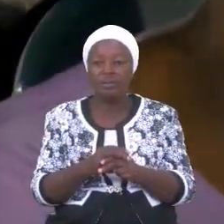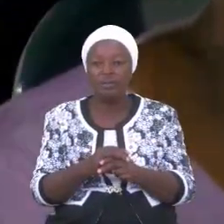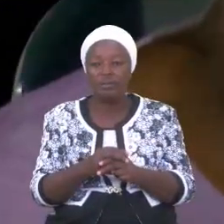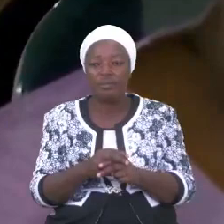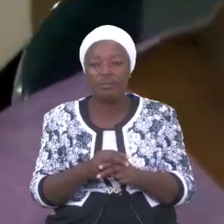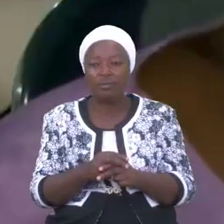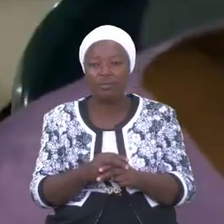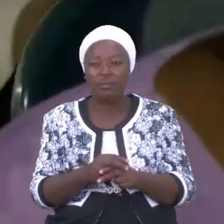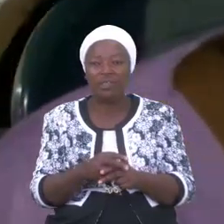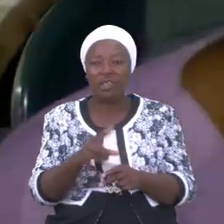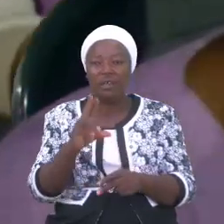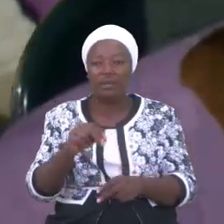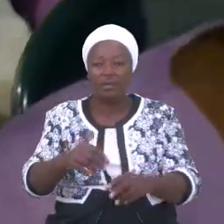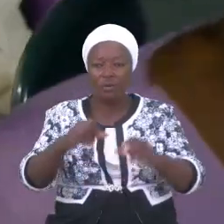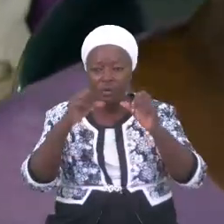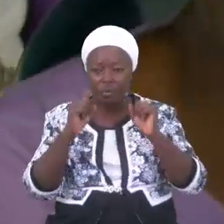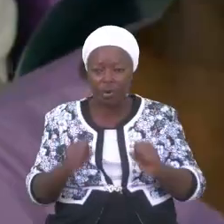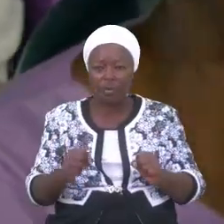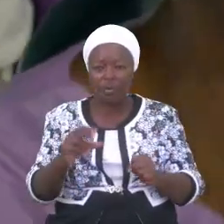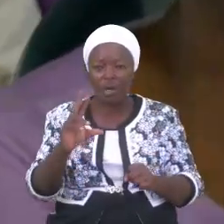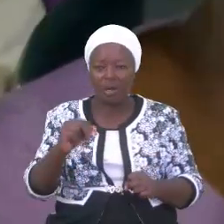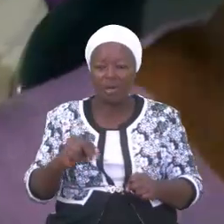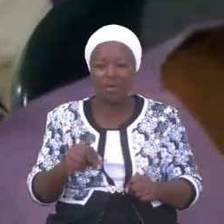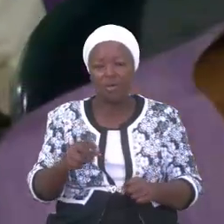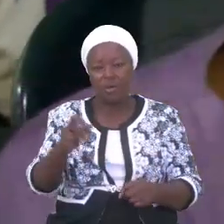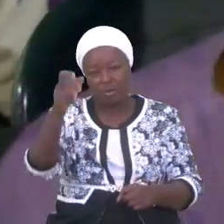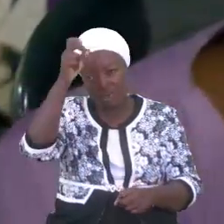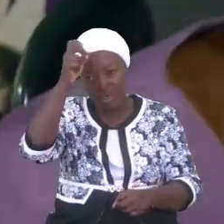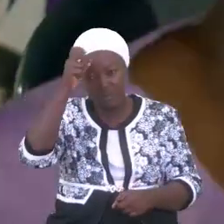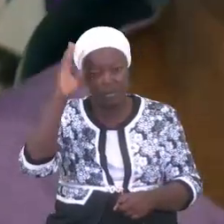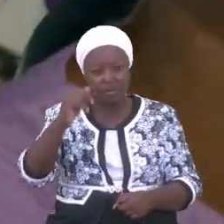No power, no demon will resist